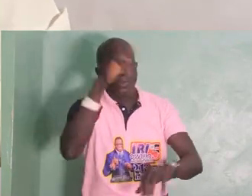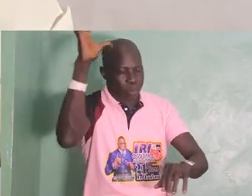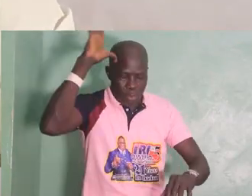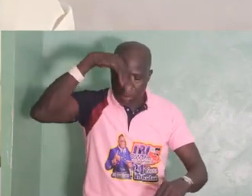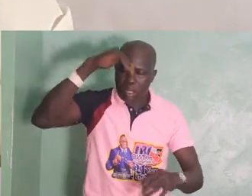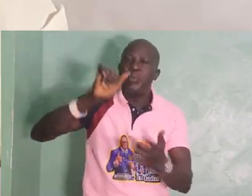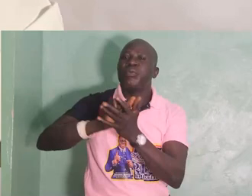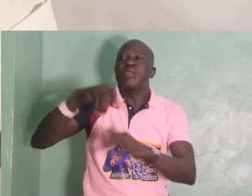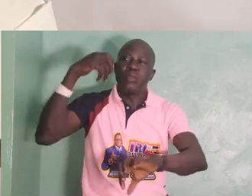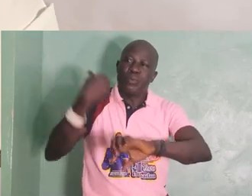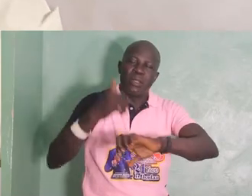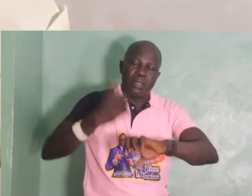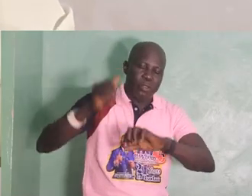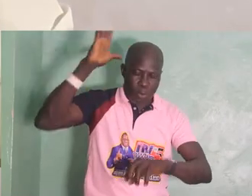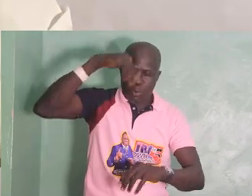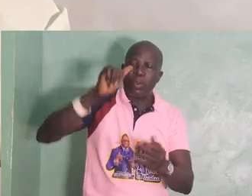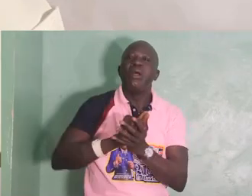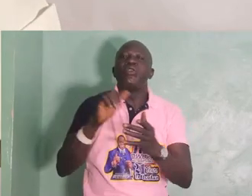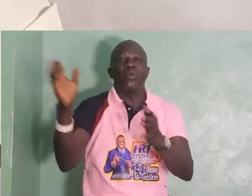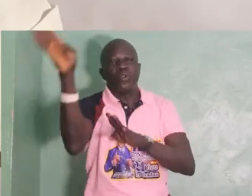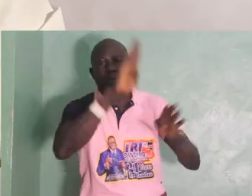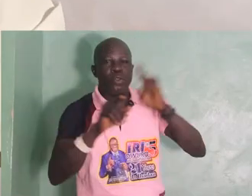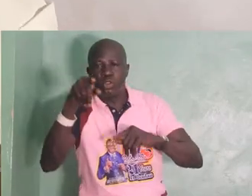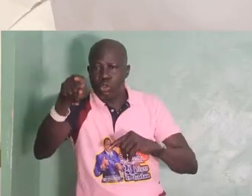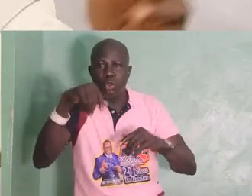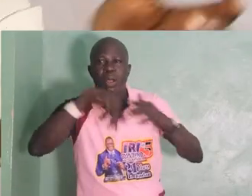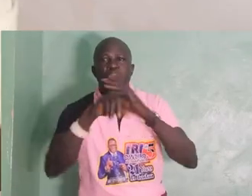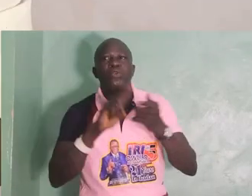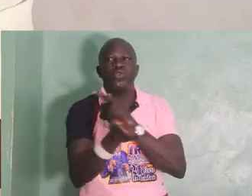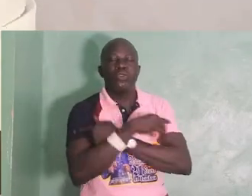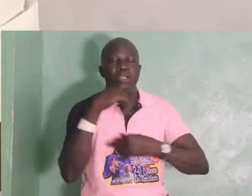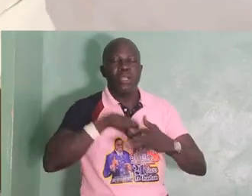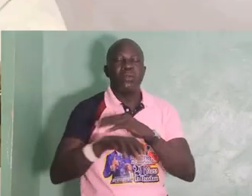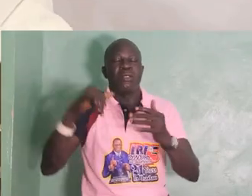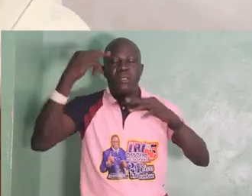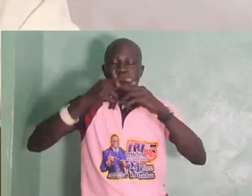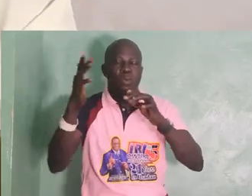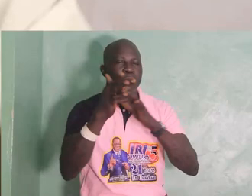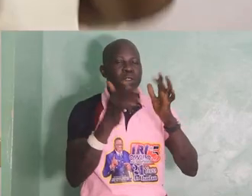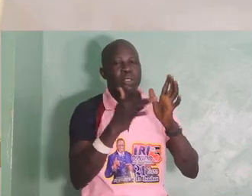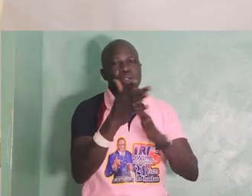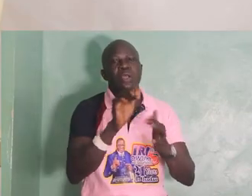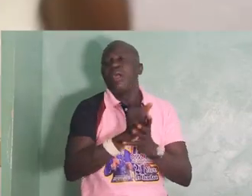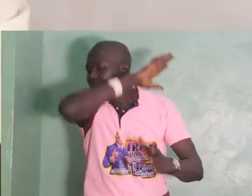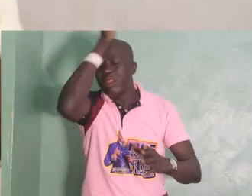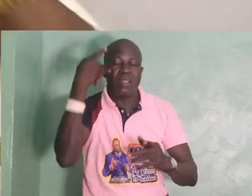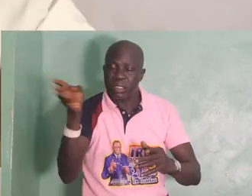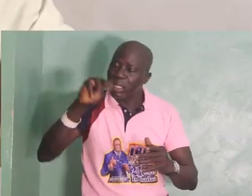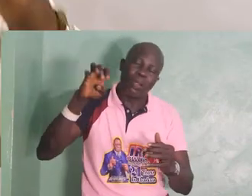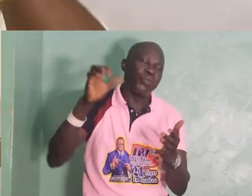that wicked word, that stubborn one, tormenting you from thenceforth in the name of